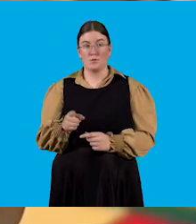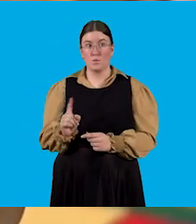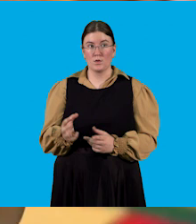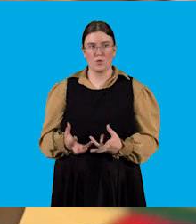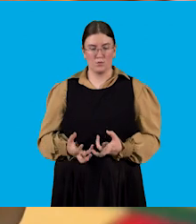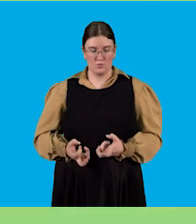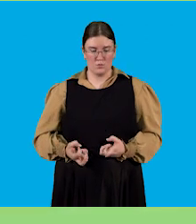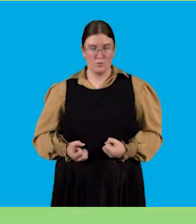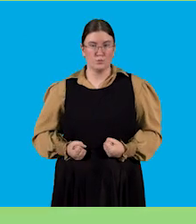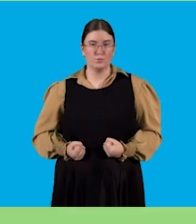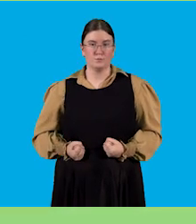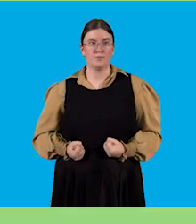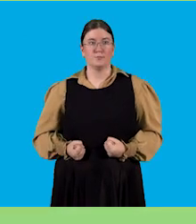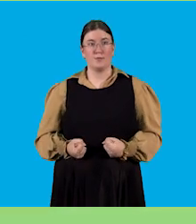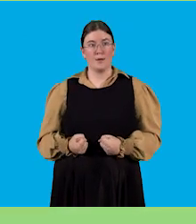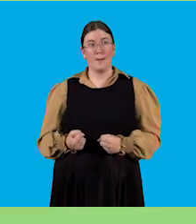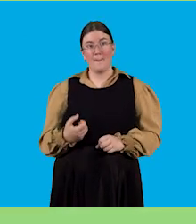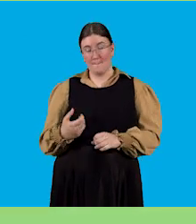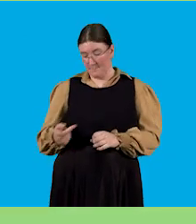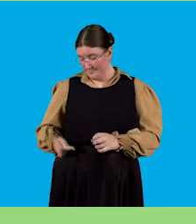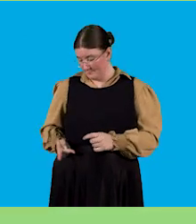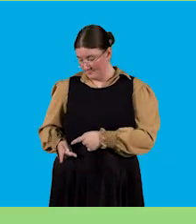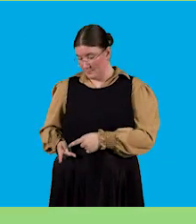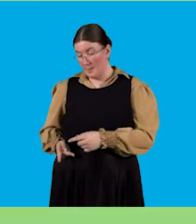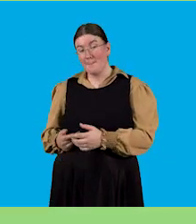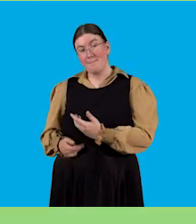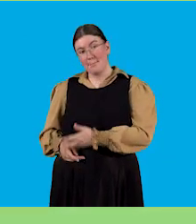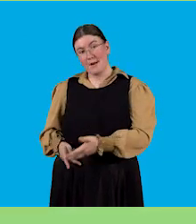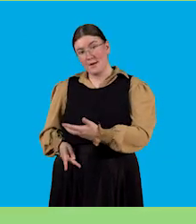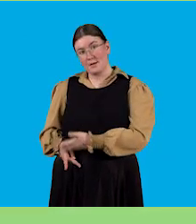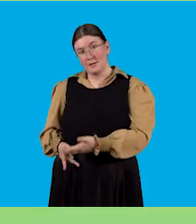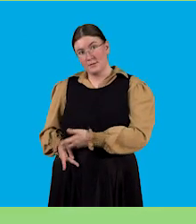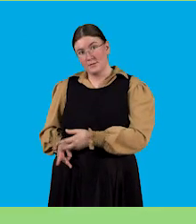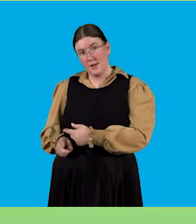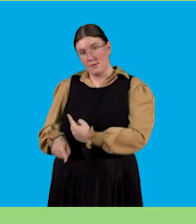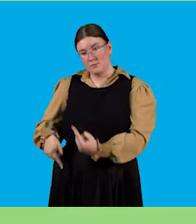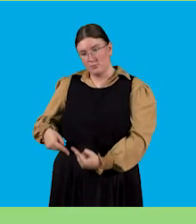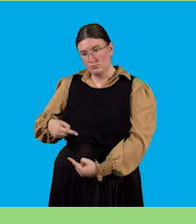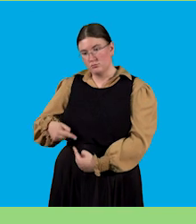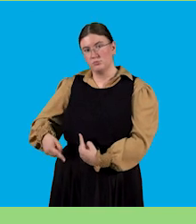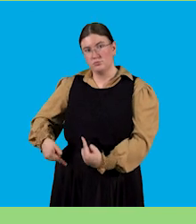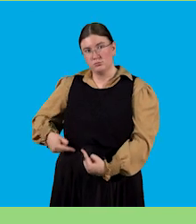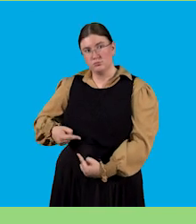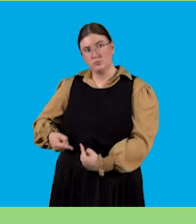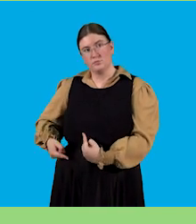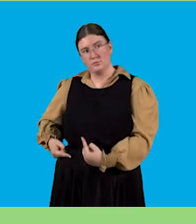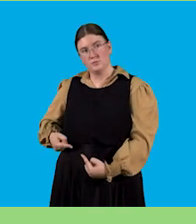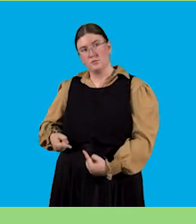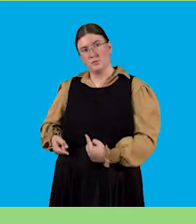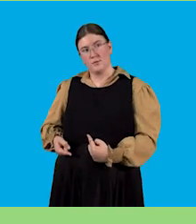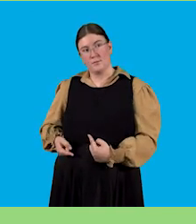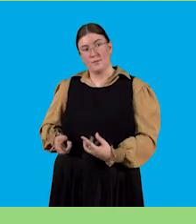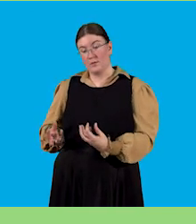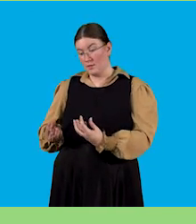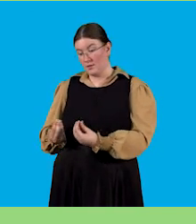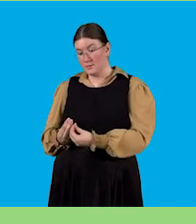have absorption. The blood is filtered by the kidneys. The substances that the body needs